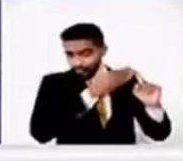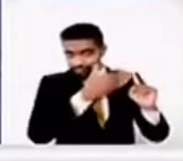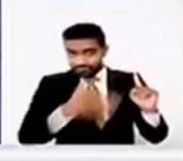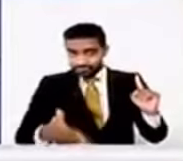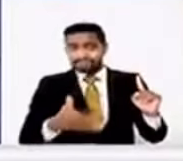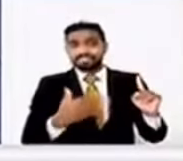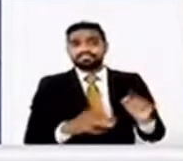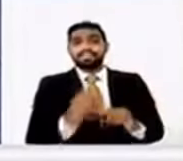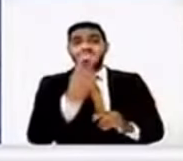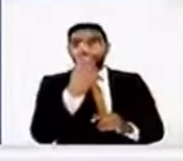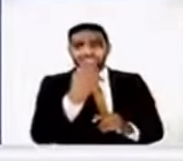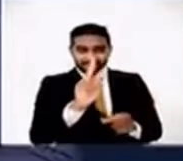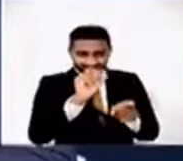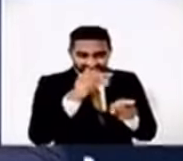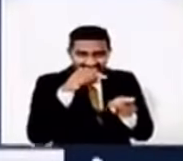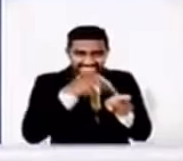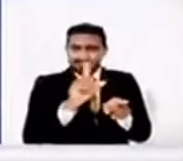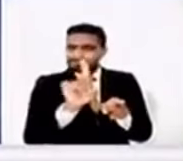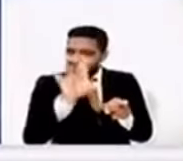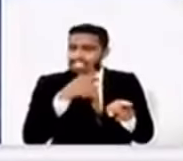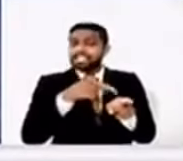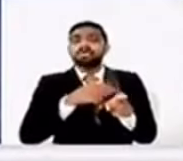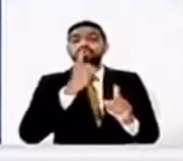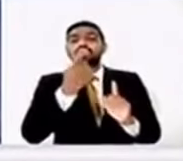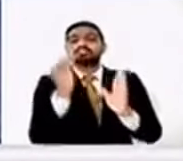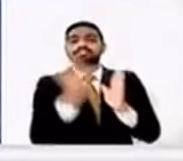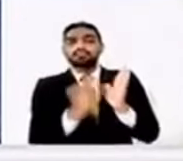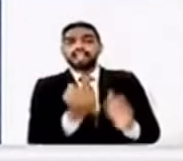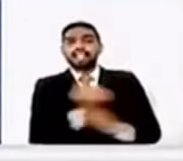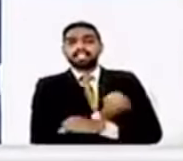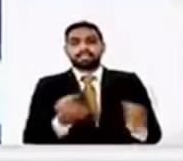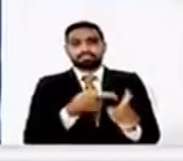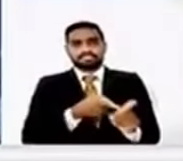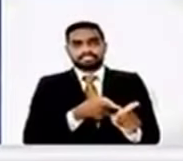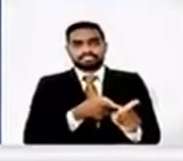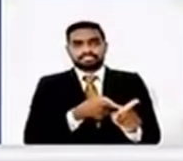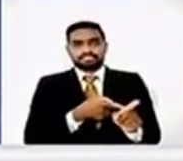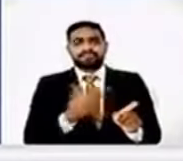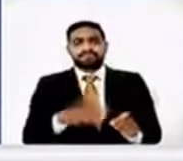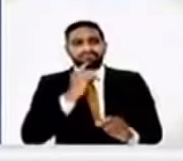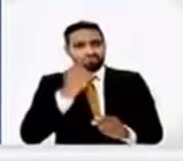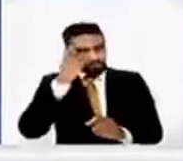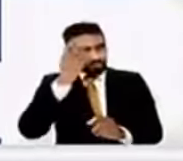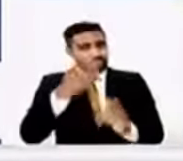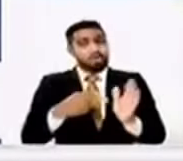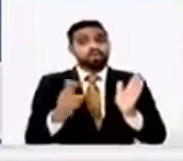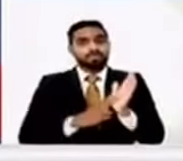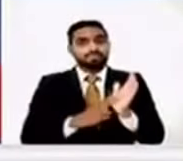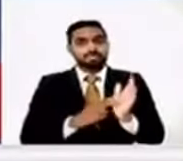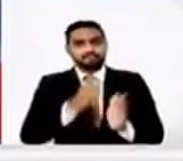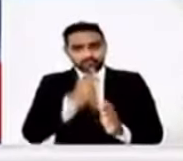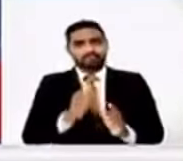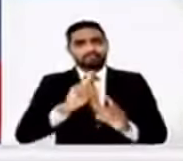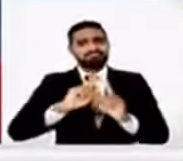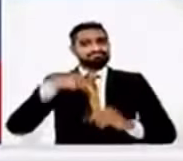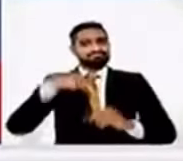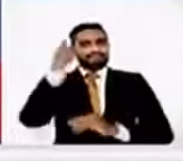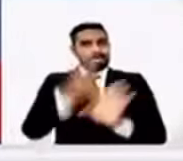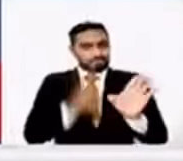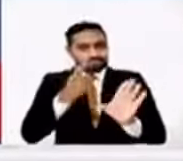a budget. Now, we all know that November, the budget for the next year is presented in the parliament.